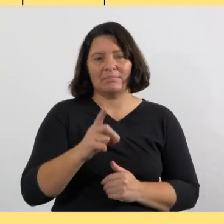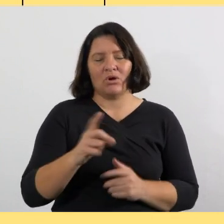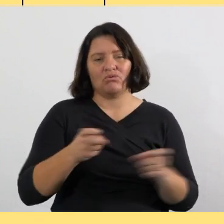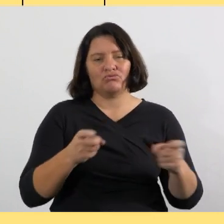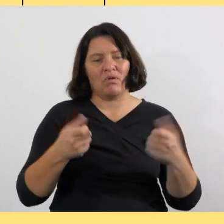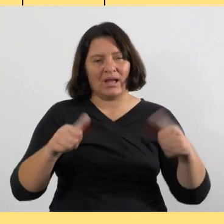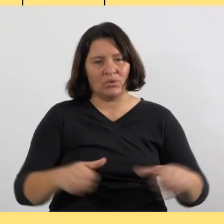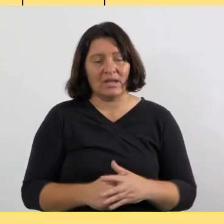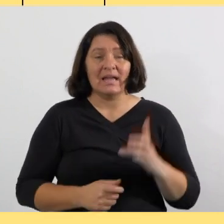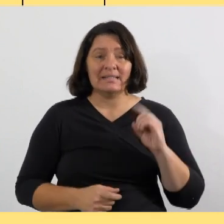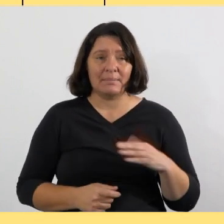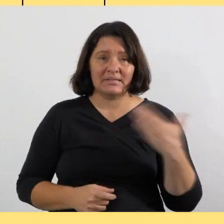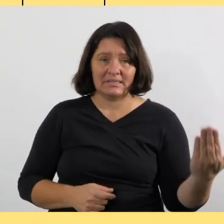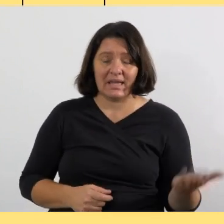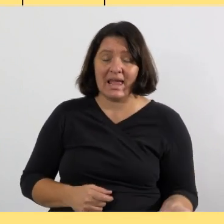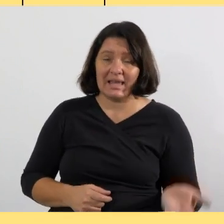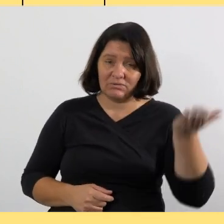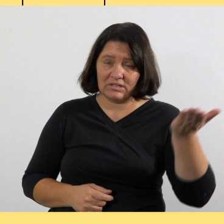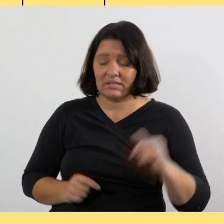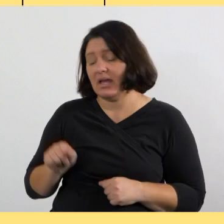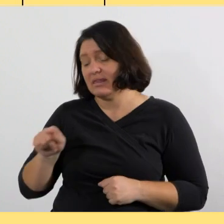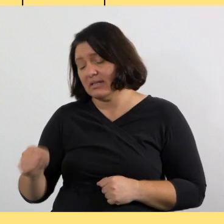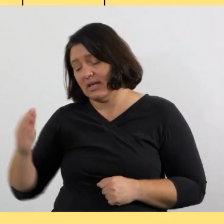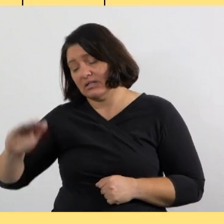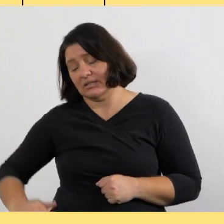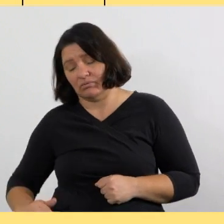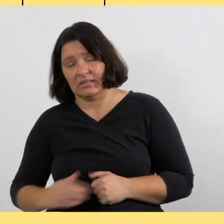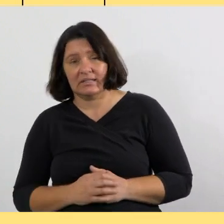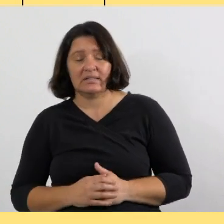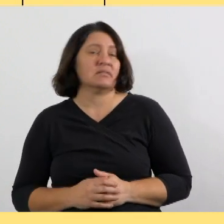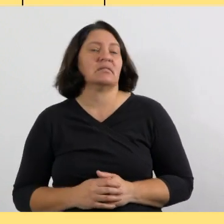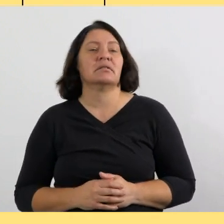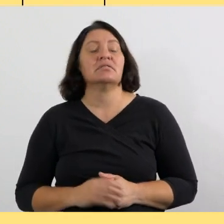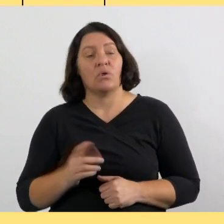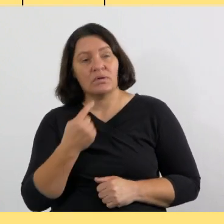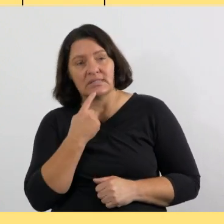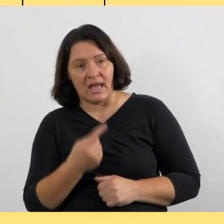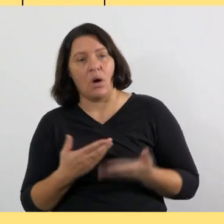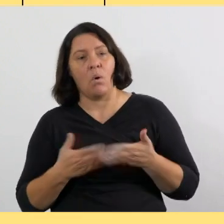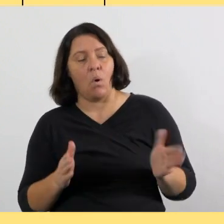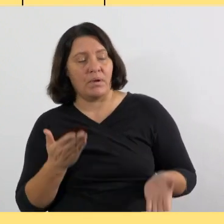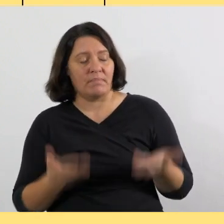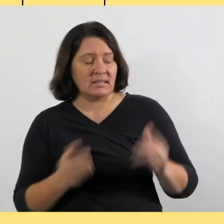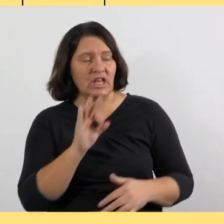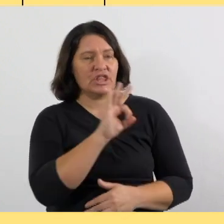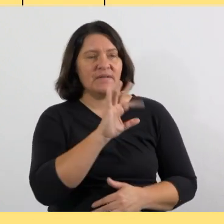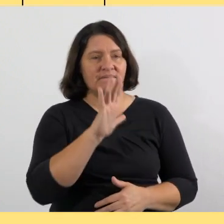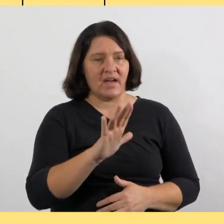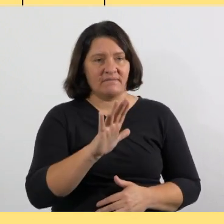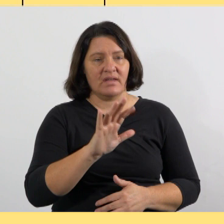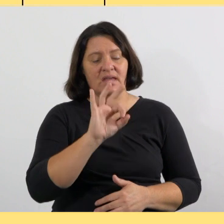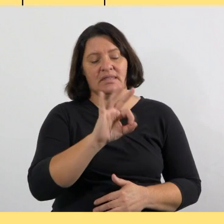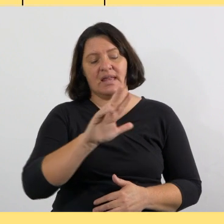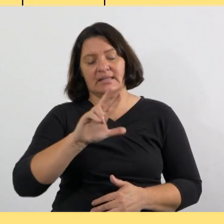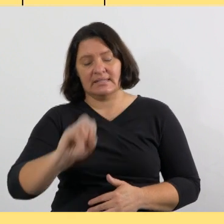complete debtors control account. On the debit side, it increases. On the credit side, it decreases. I'll then say the opening balance, which